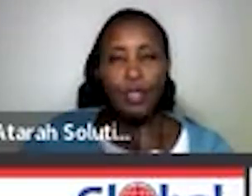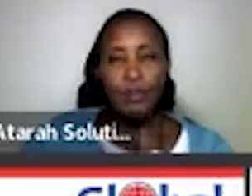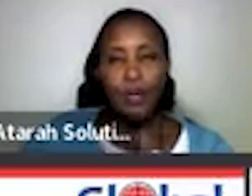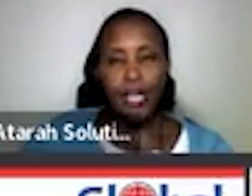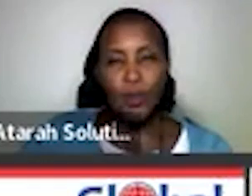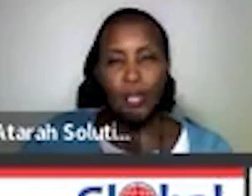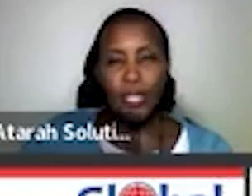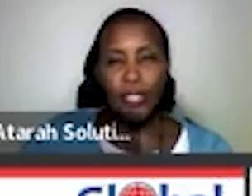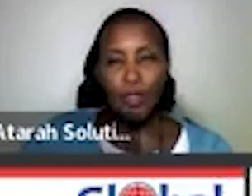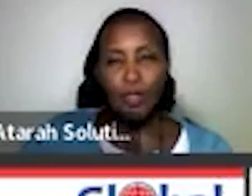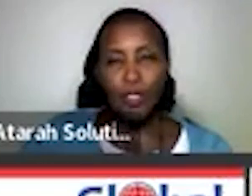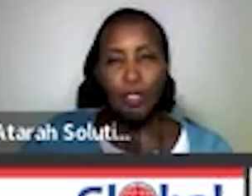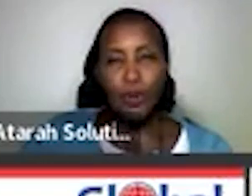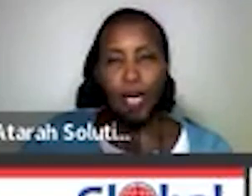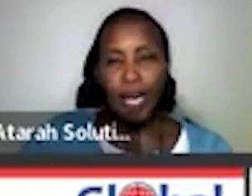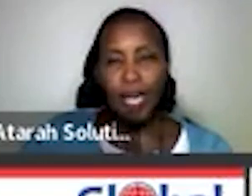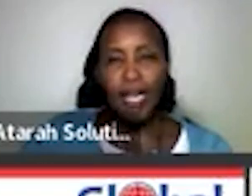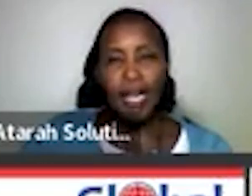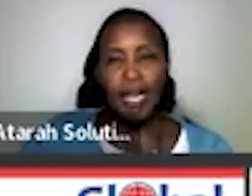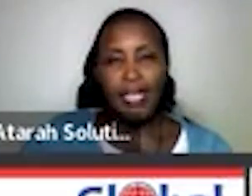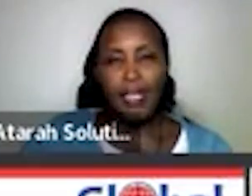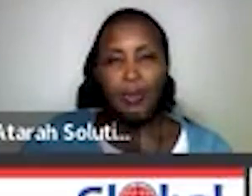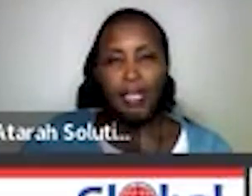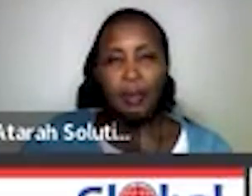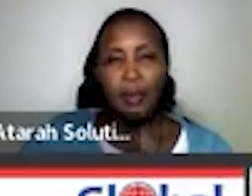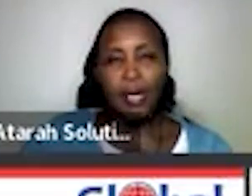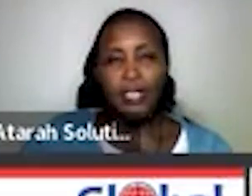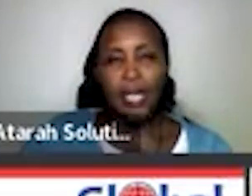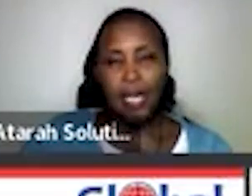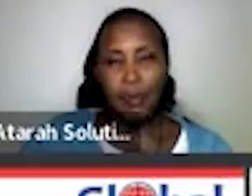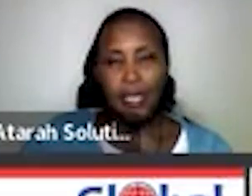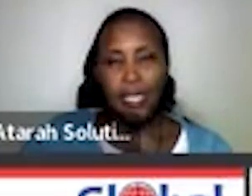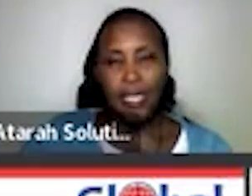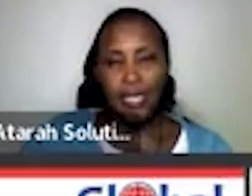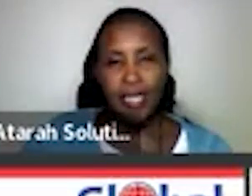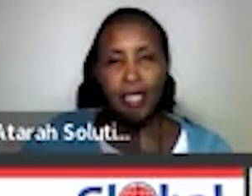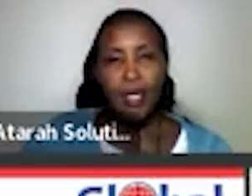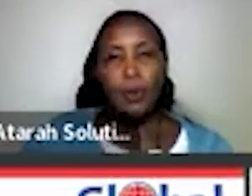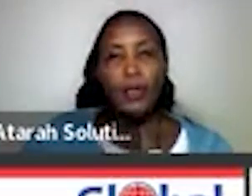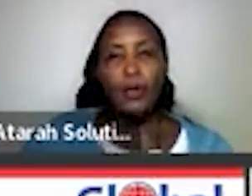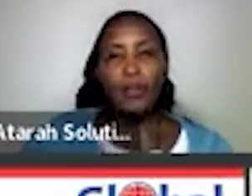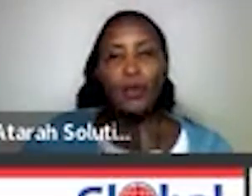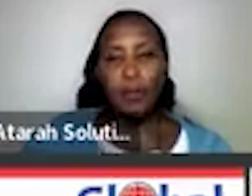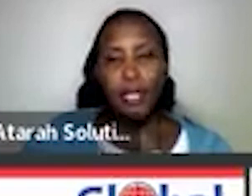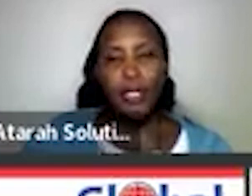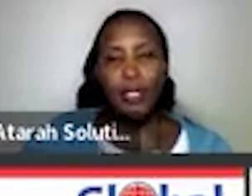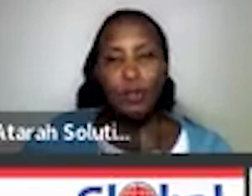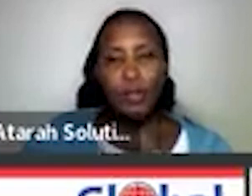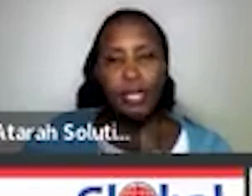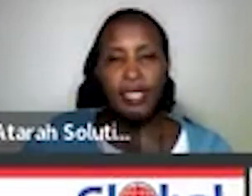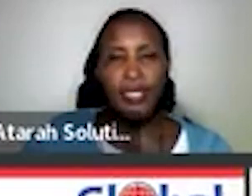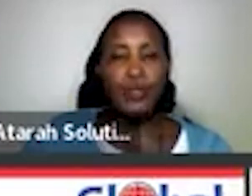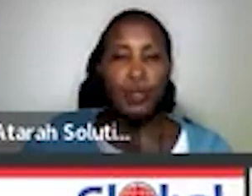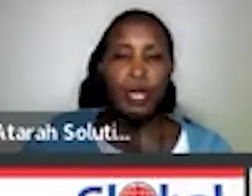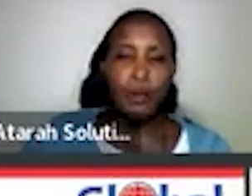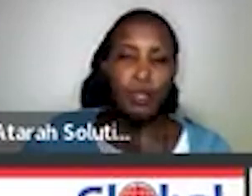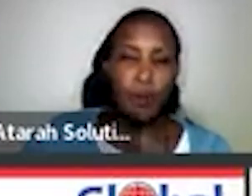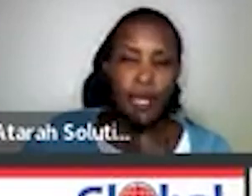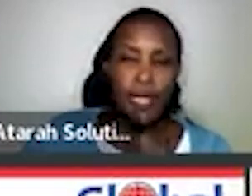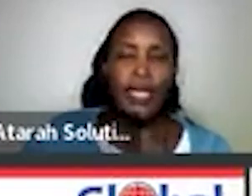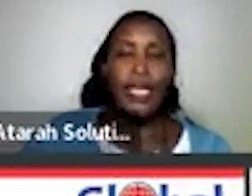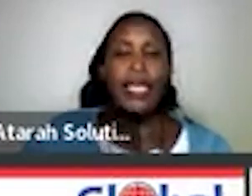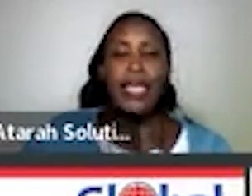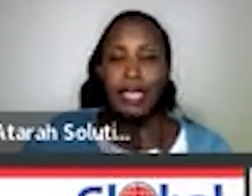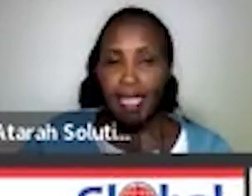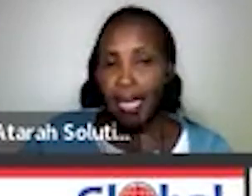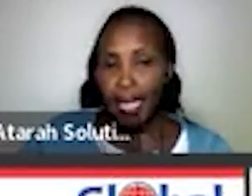you're looking for high network individuals, you are likely to get them at clubs, etc., where you have to spend, so finances do come into